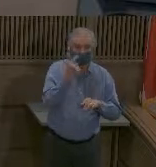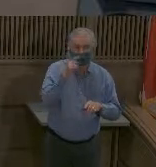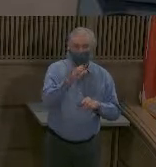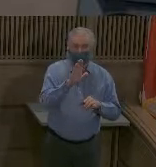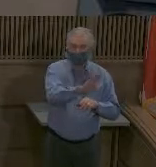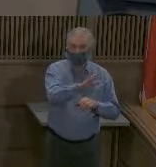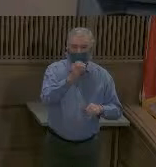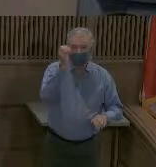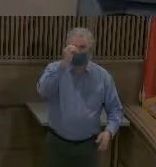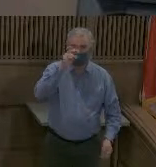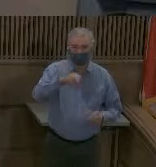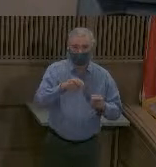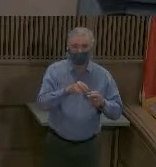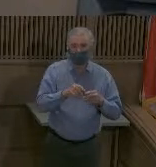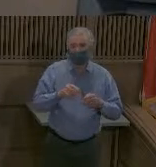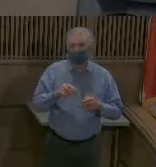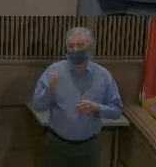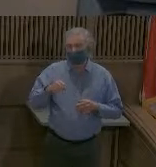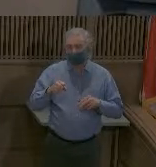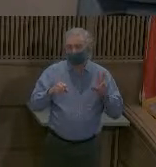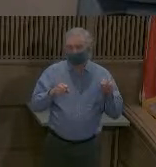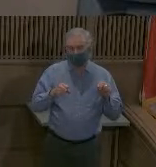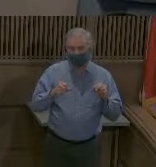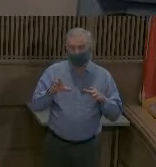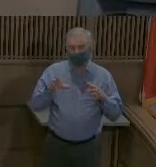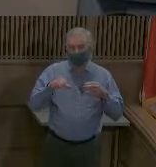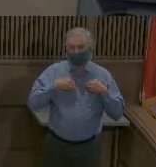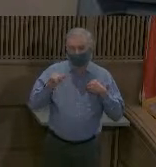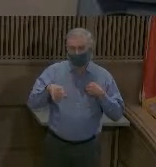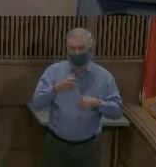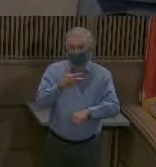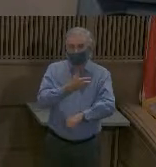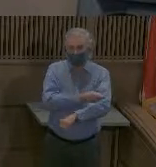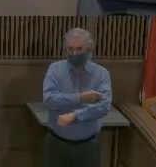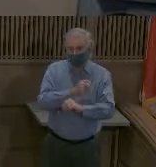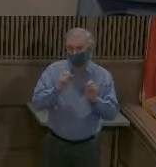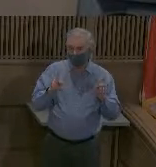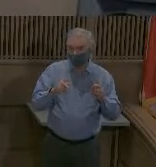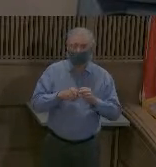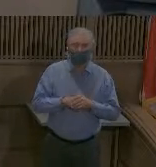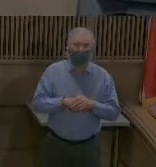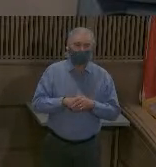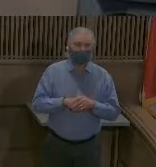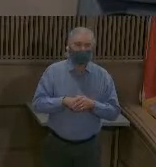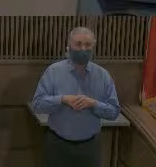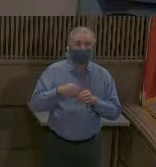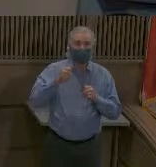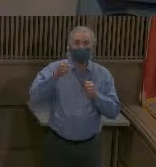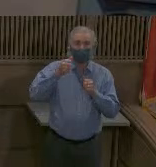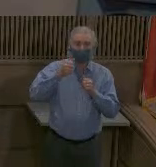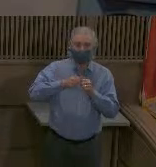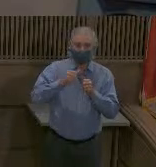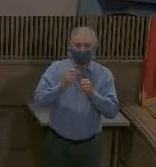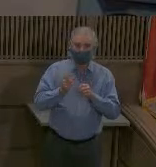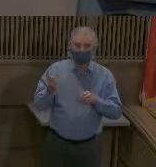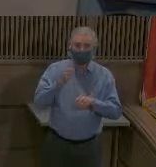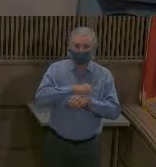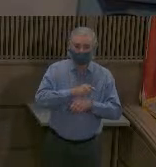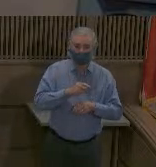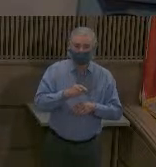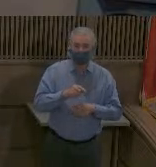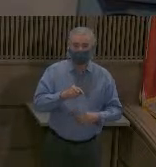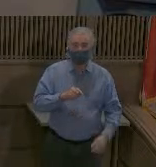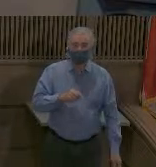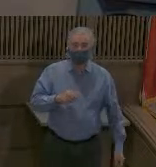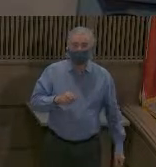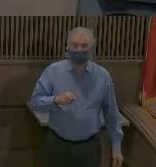you or good for the community. Again, every single day there's an EMT that gets up, he puts on